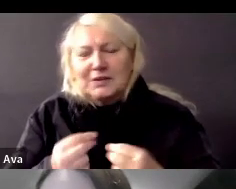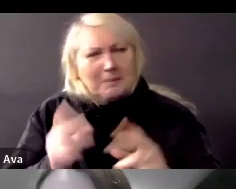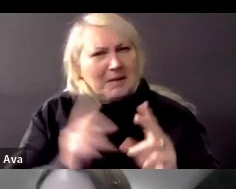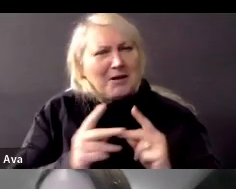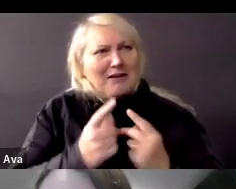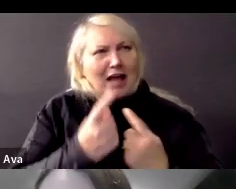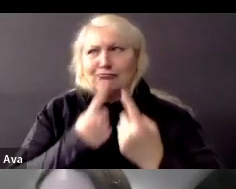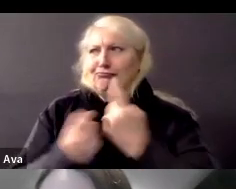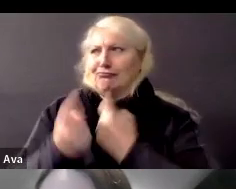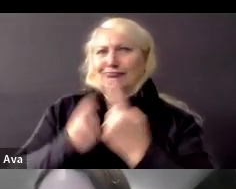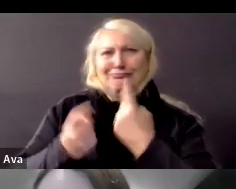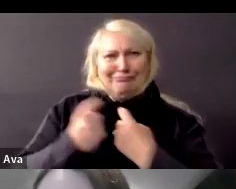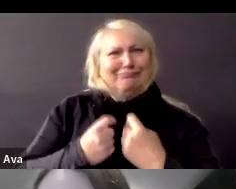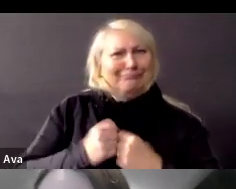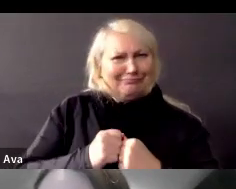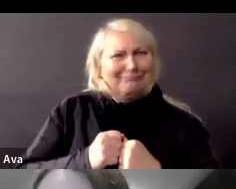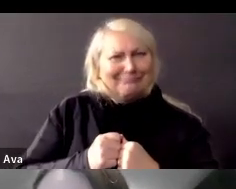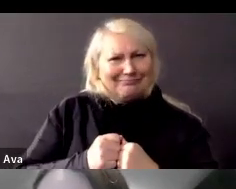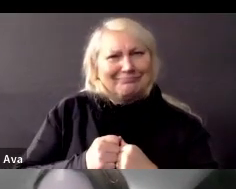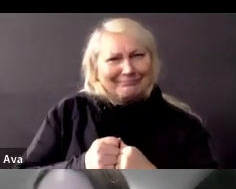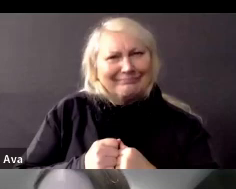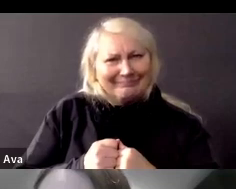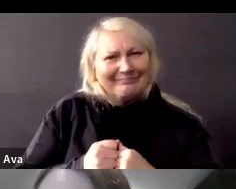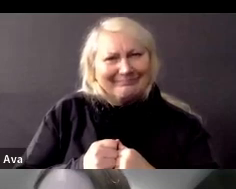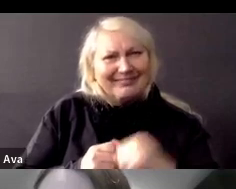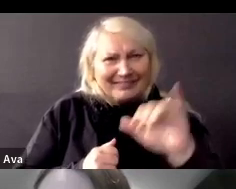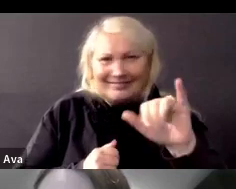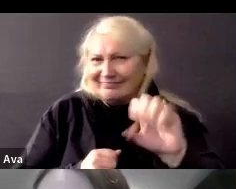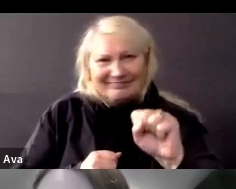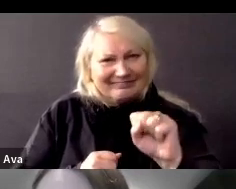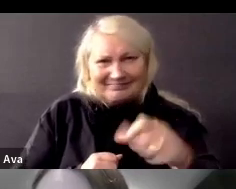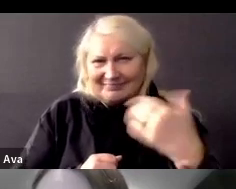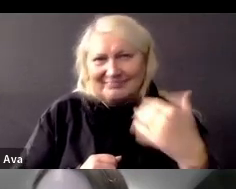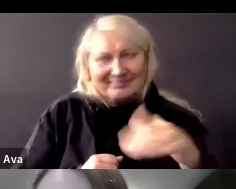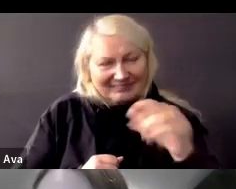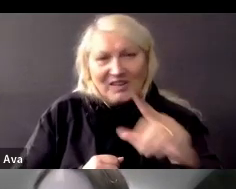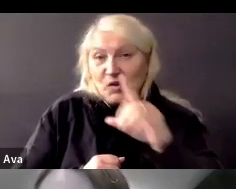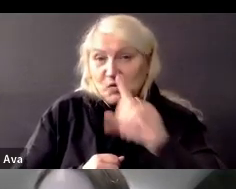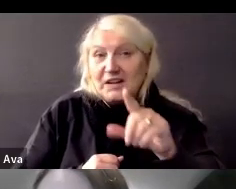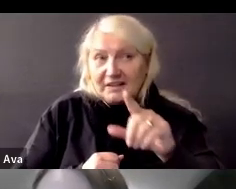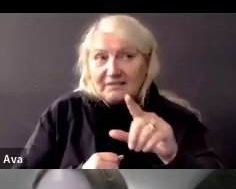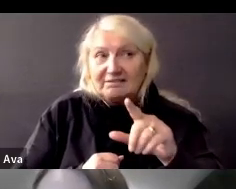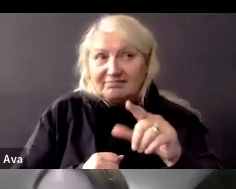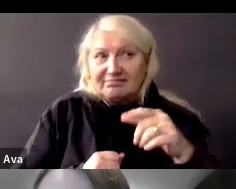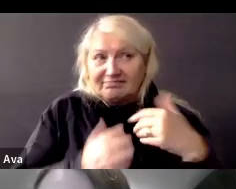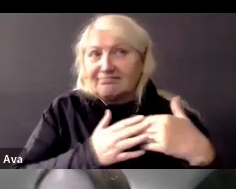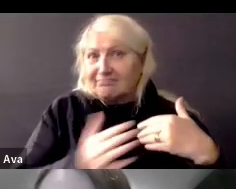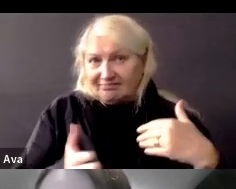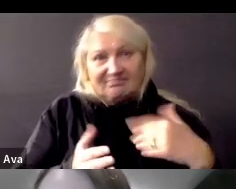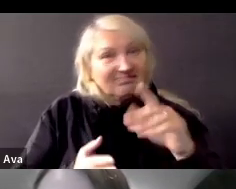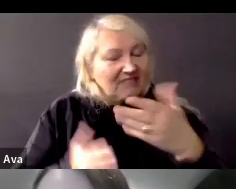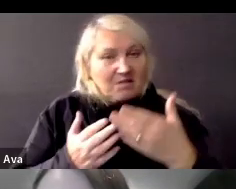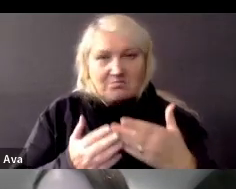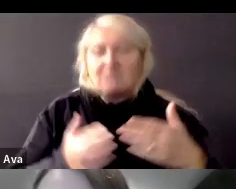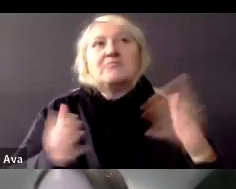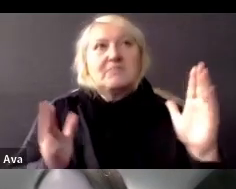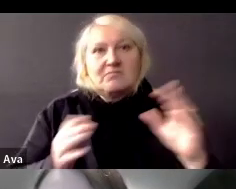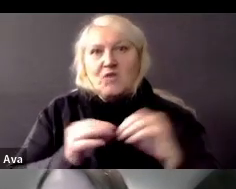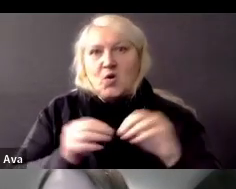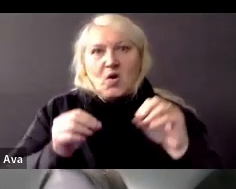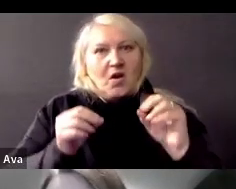and things like that. And it's opened a lot of doors that wouldn't be